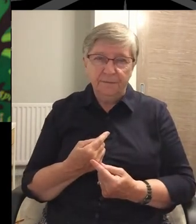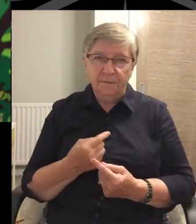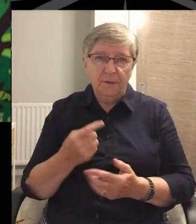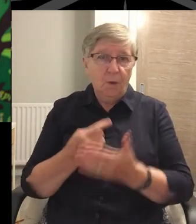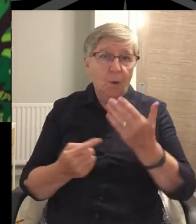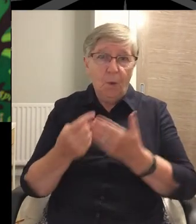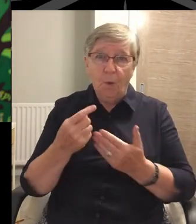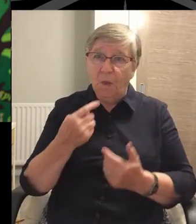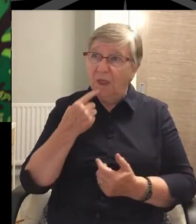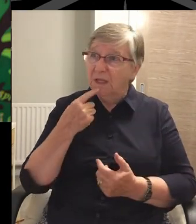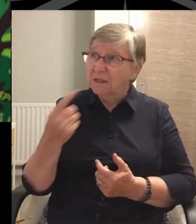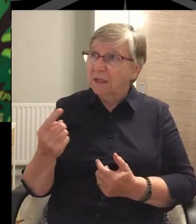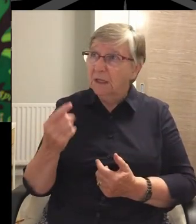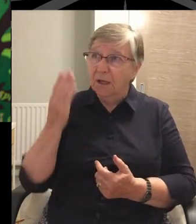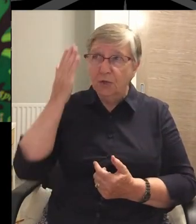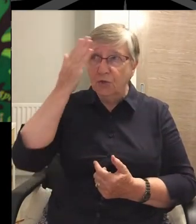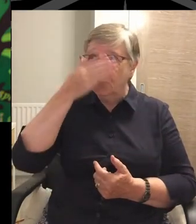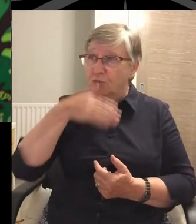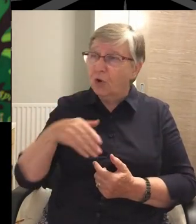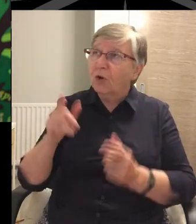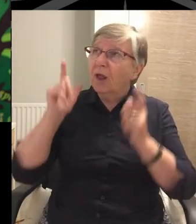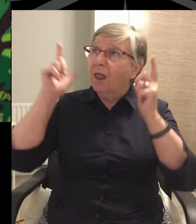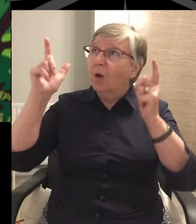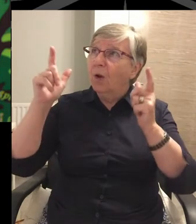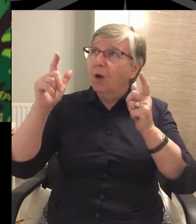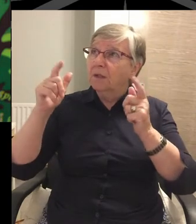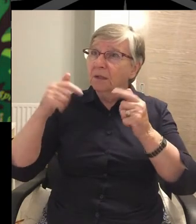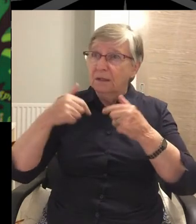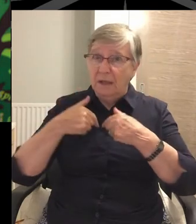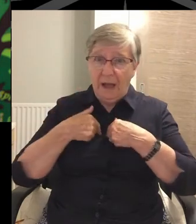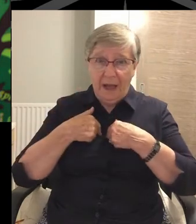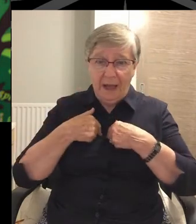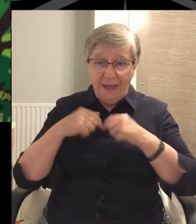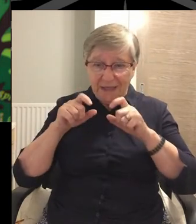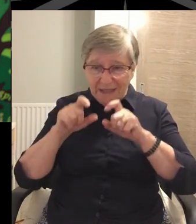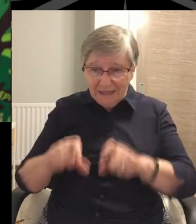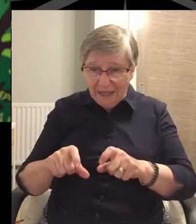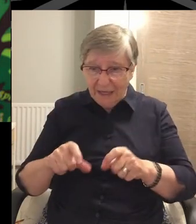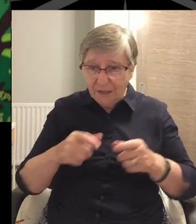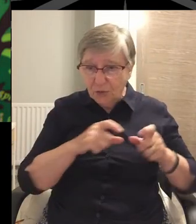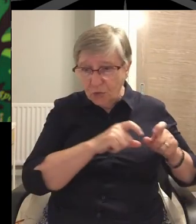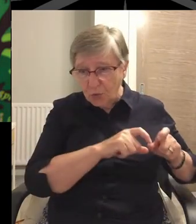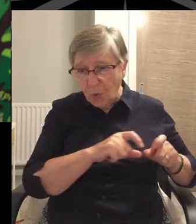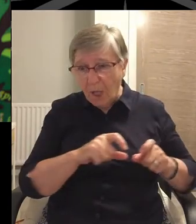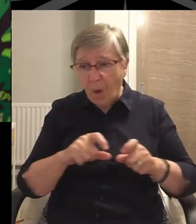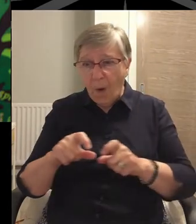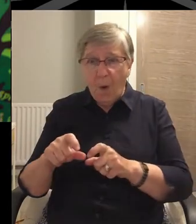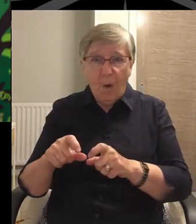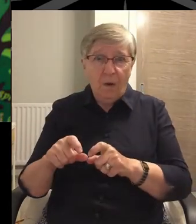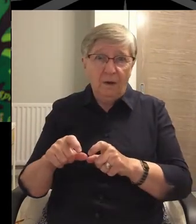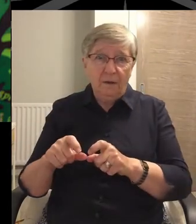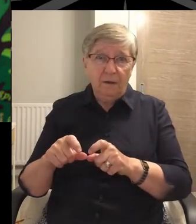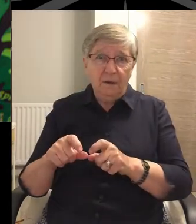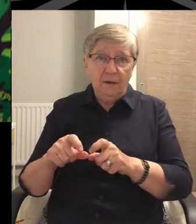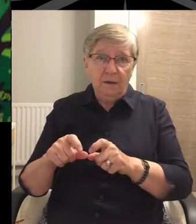say except, I'm sorry this took me so long. I'm sorry I stayed